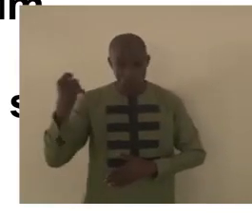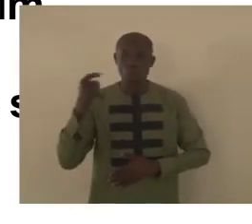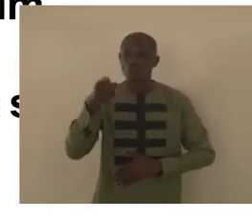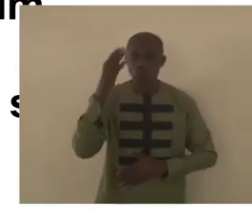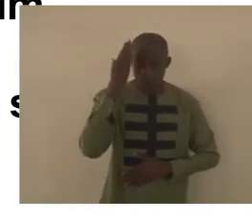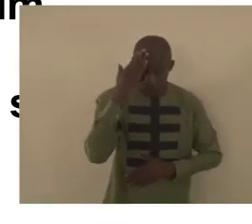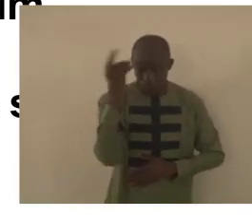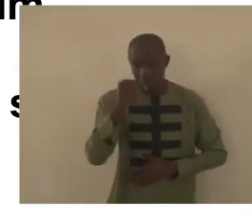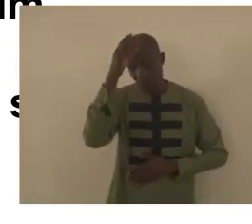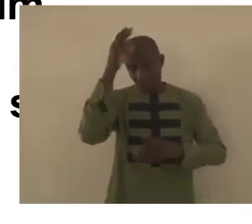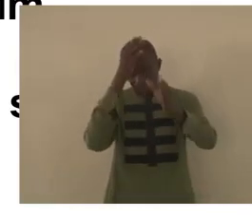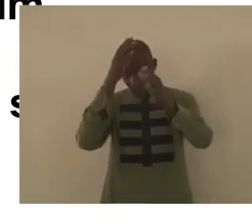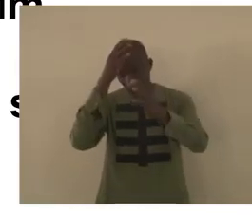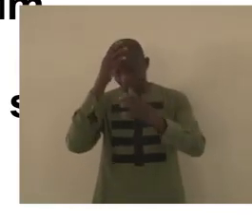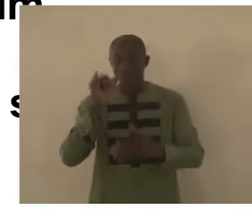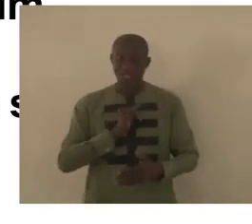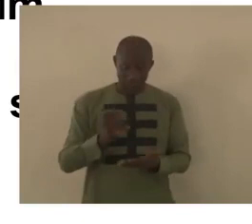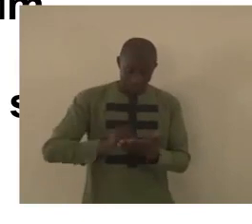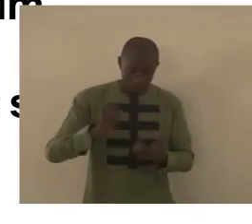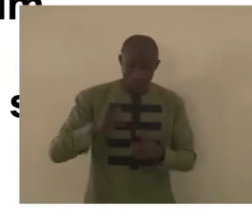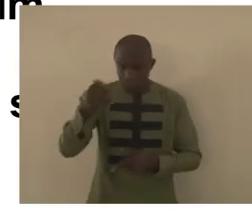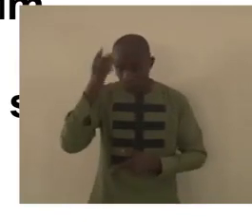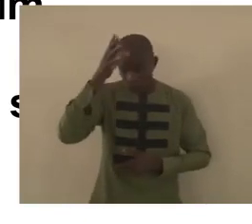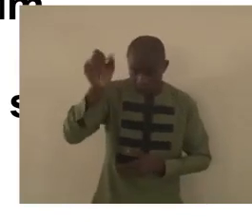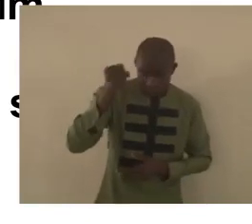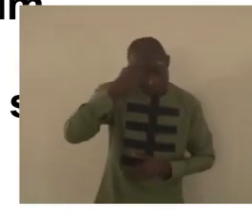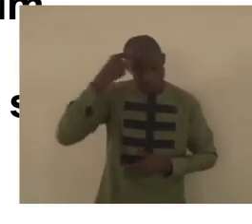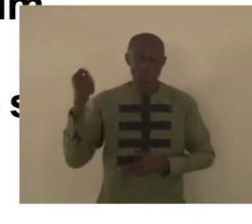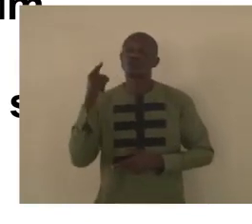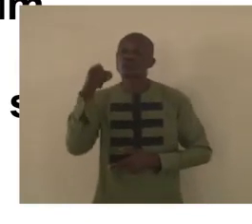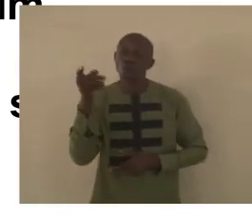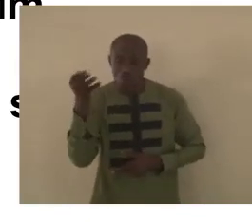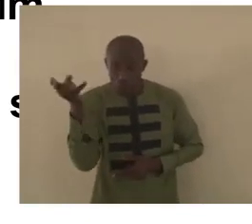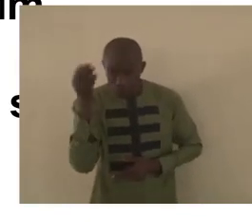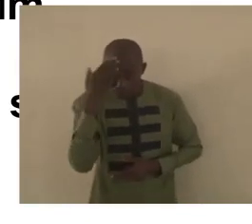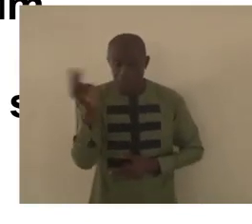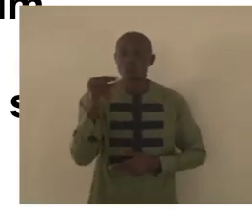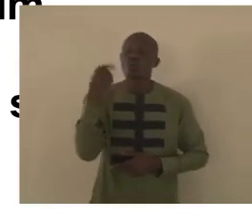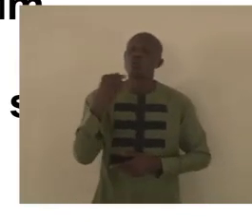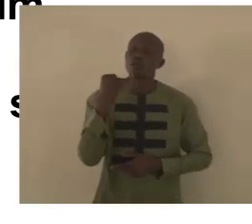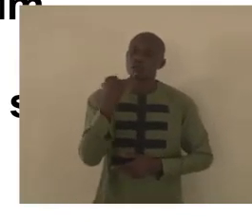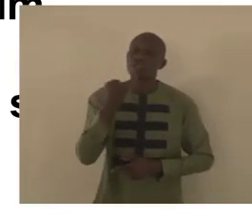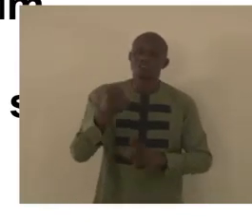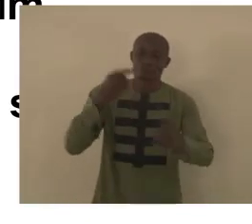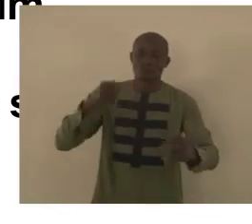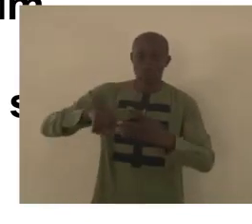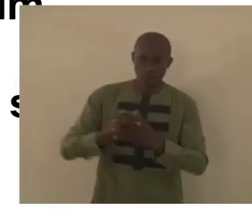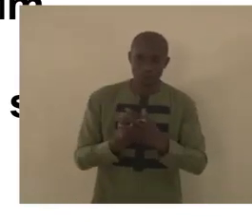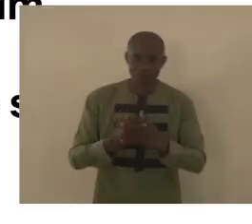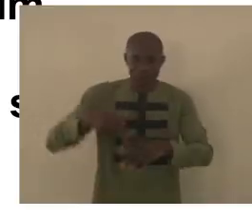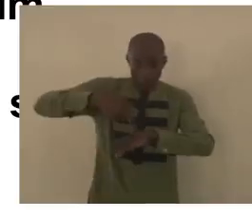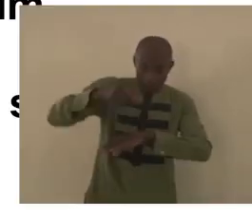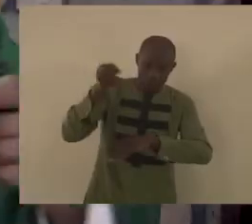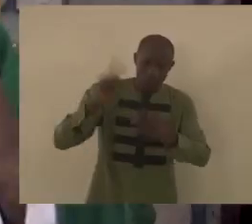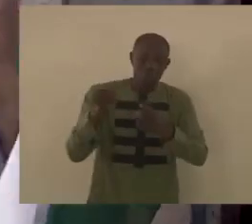children, because you know the Father. I write to you, fathers, because you know him who is from the beginning. I mean, he